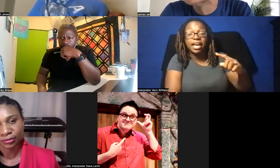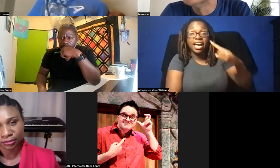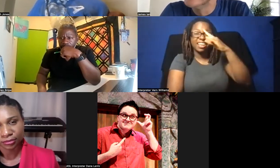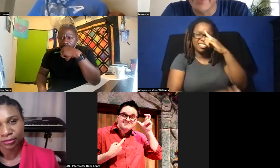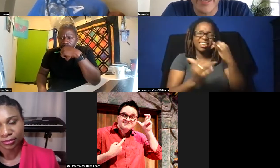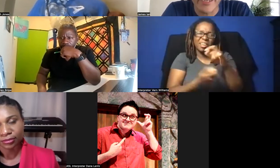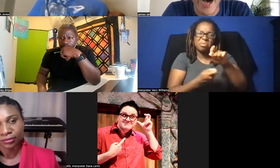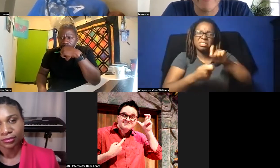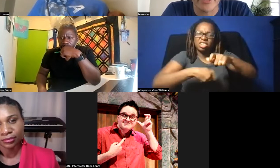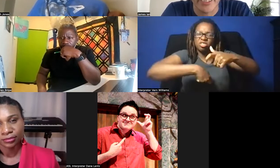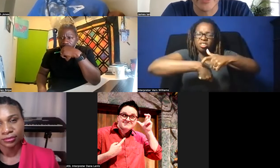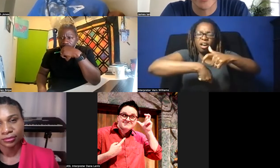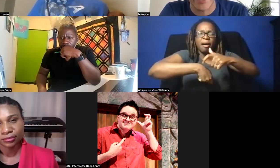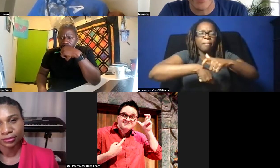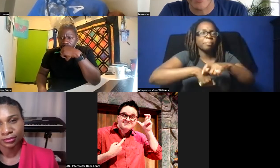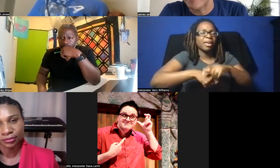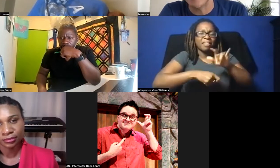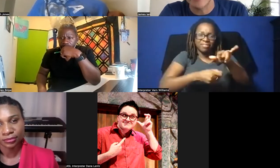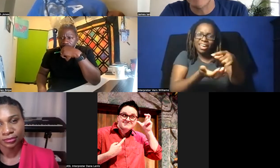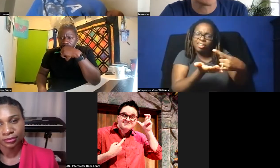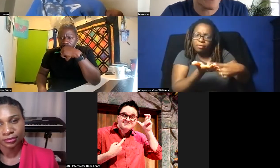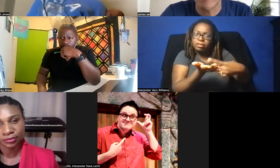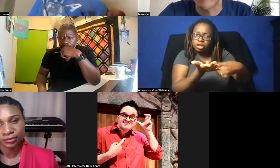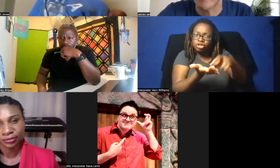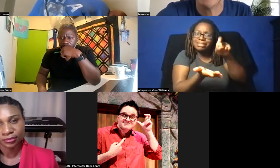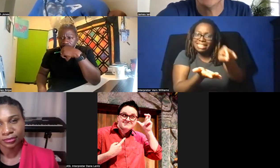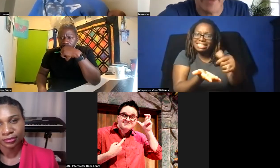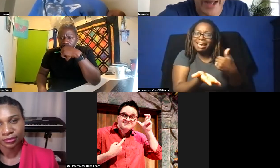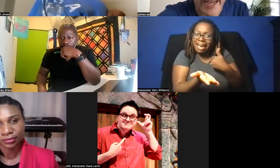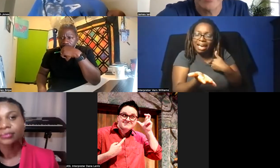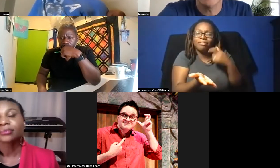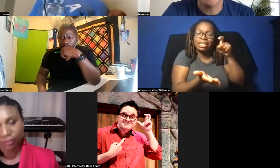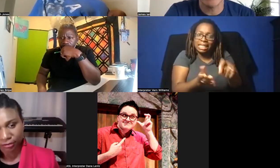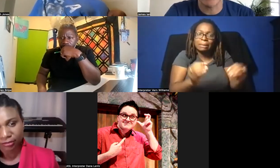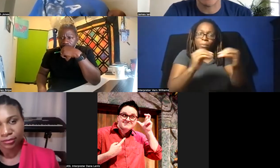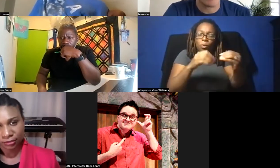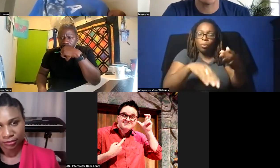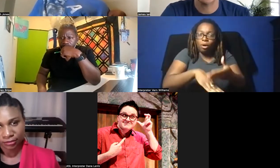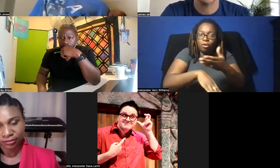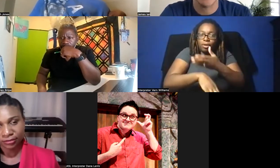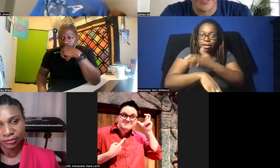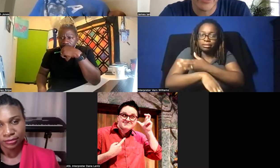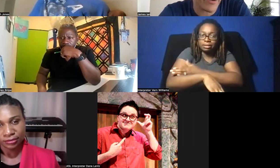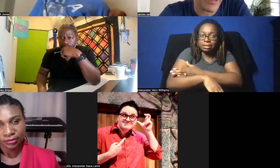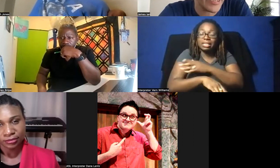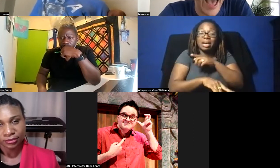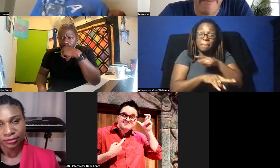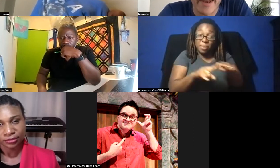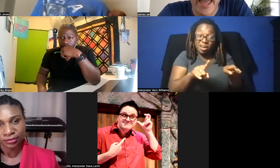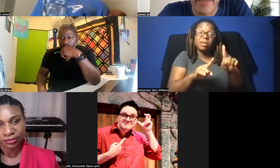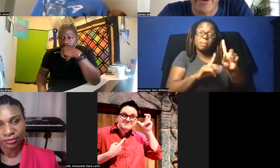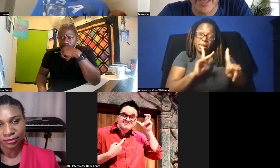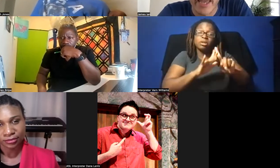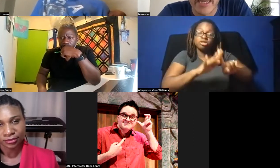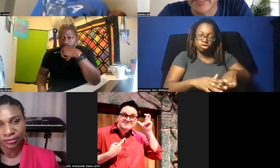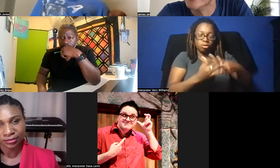where the conversation, we need to make so much more progress, but the conversation is starting to happen,